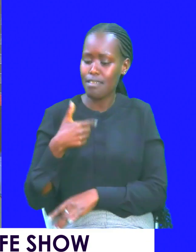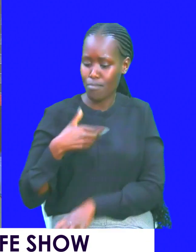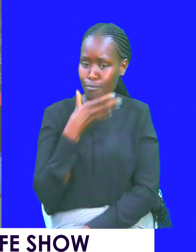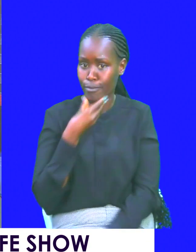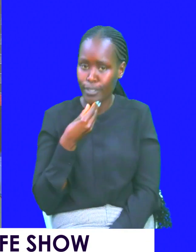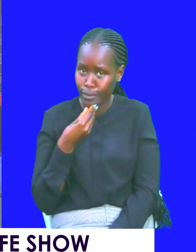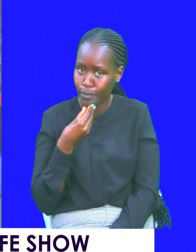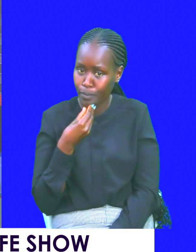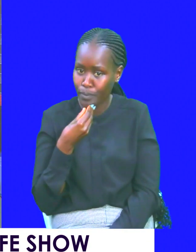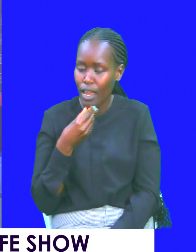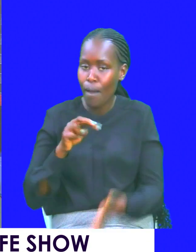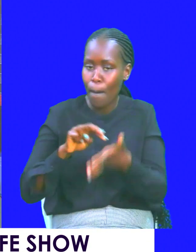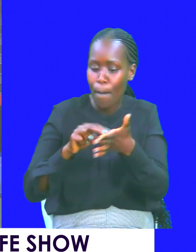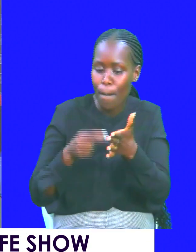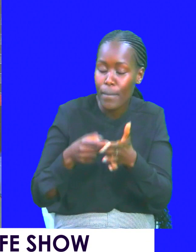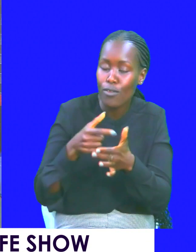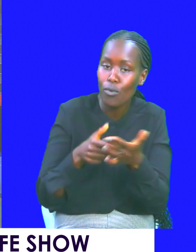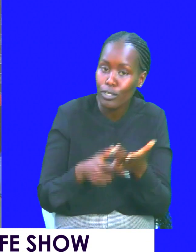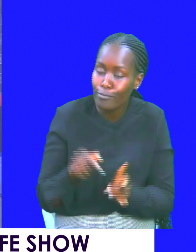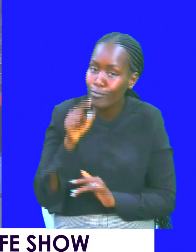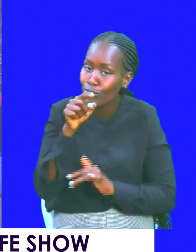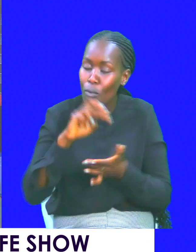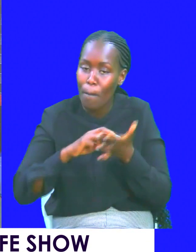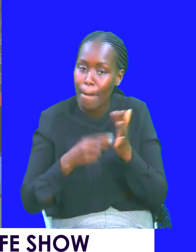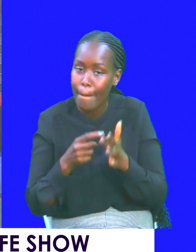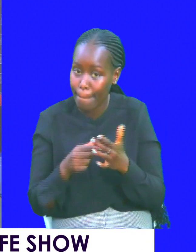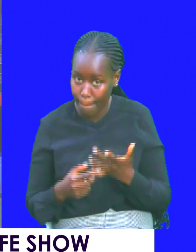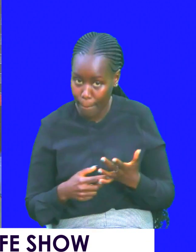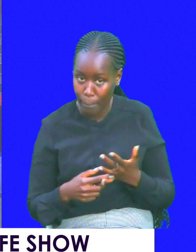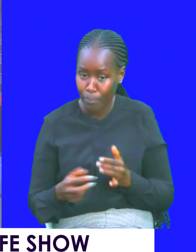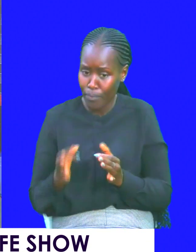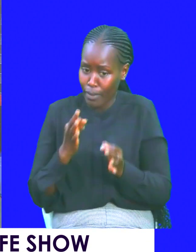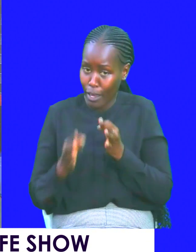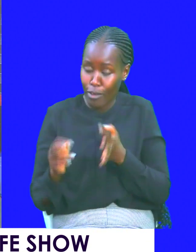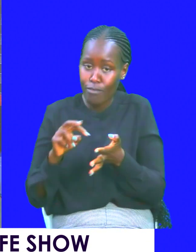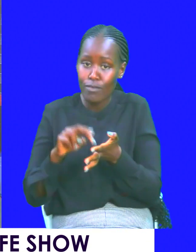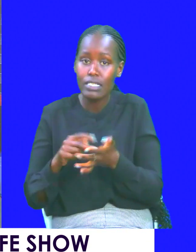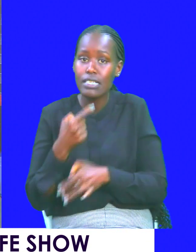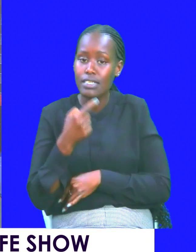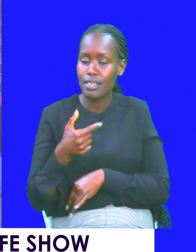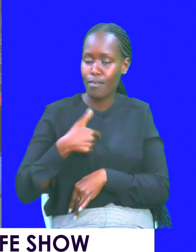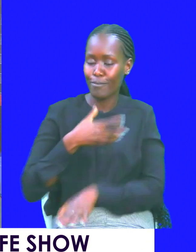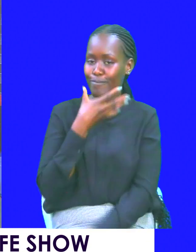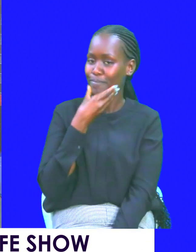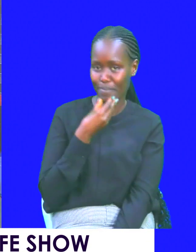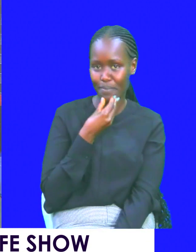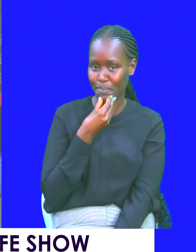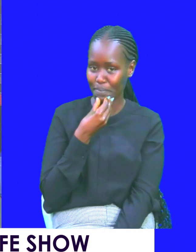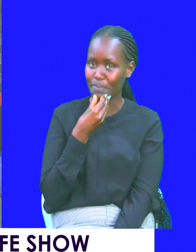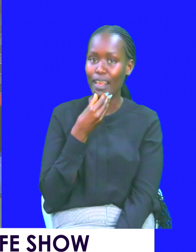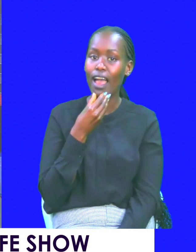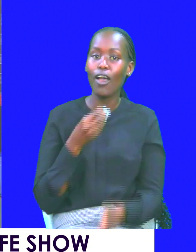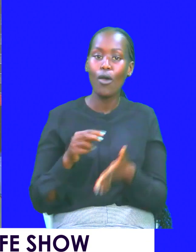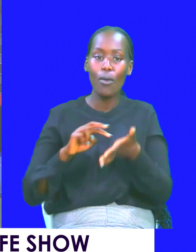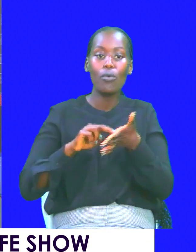man, what do you mean? Come on. If you stand and say, I am a man, what are you